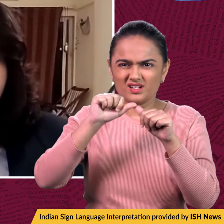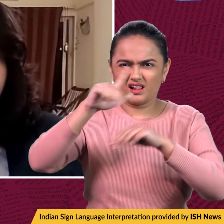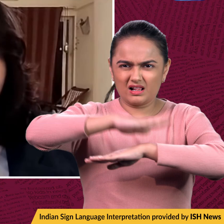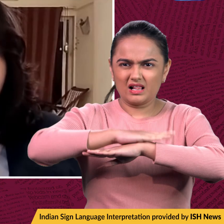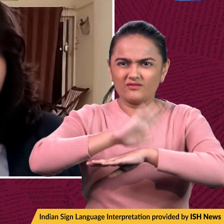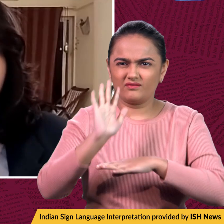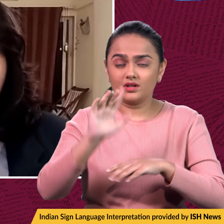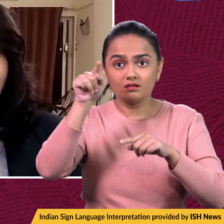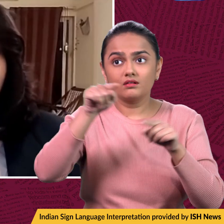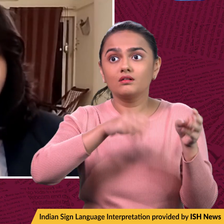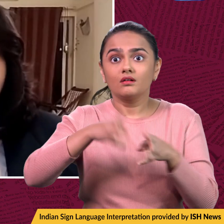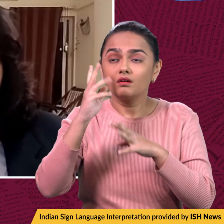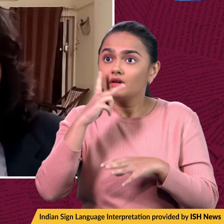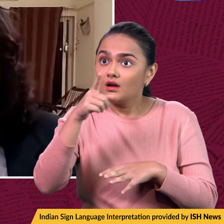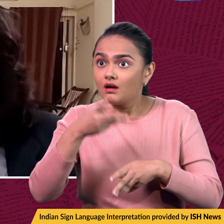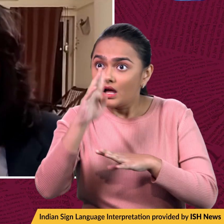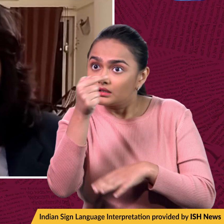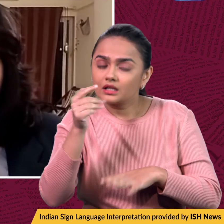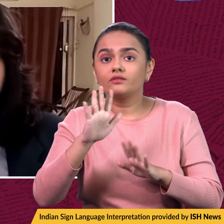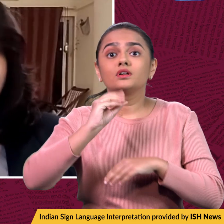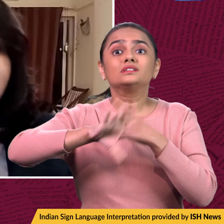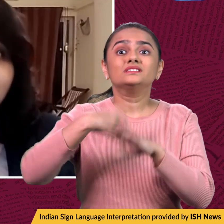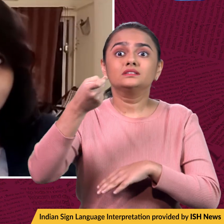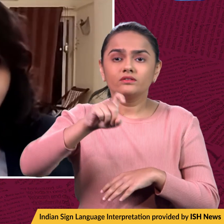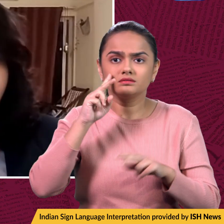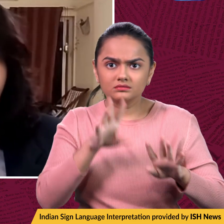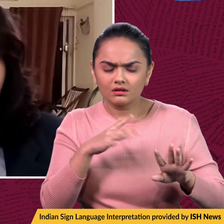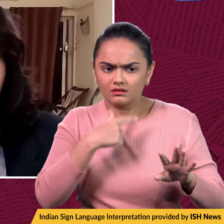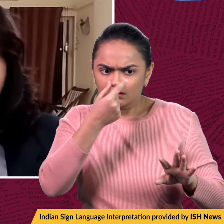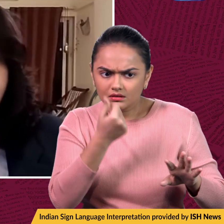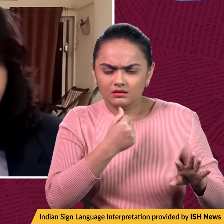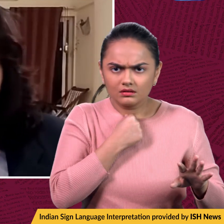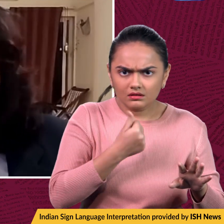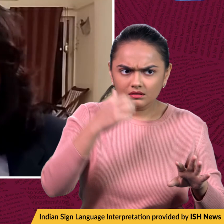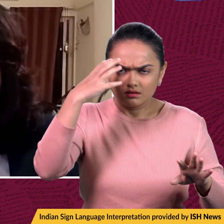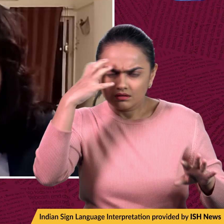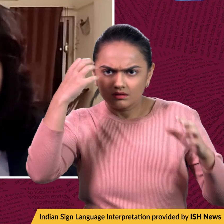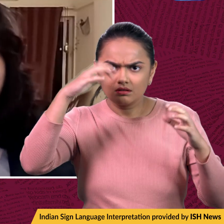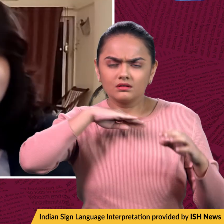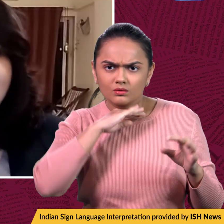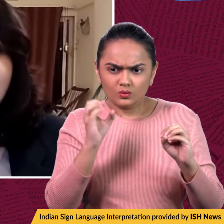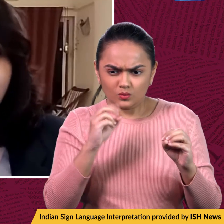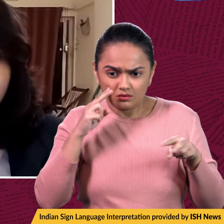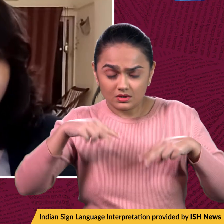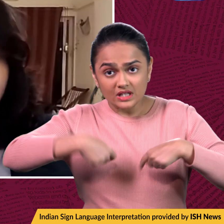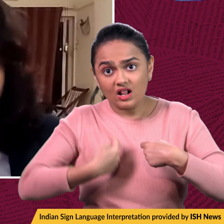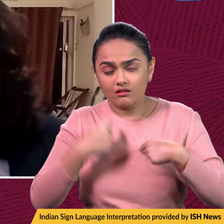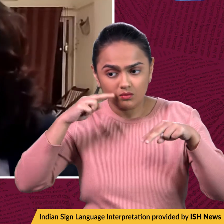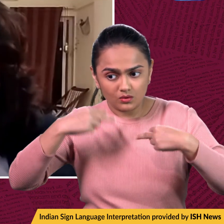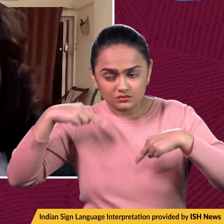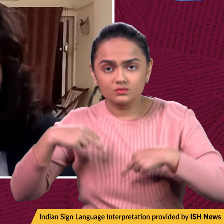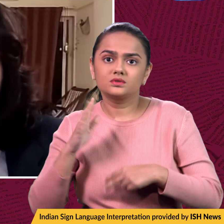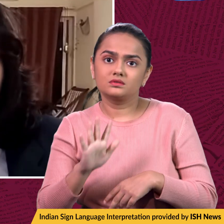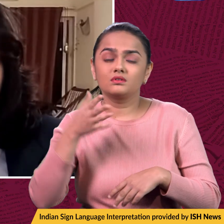if negative, will have to self-monitor their health for the next 7 days. The centre has said that 19 countries